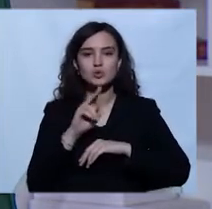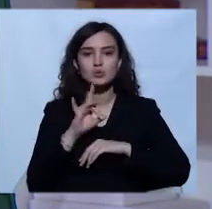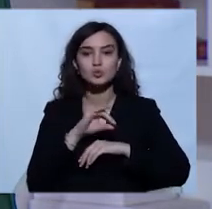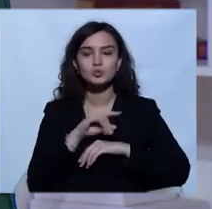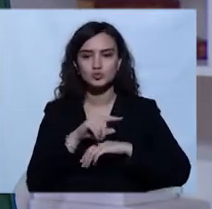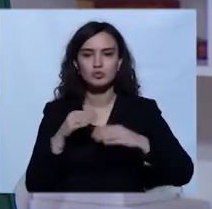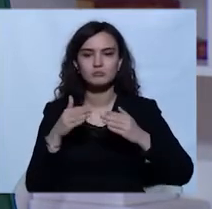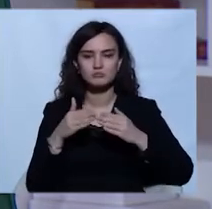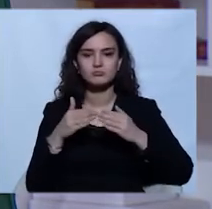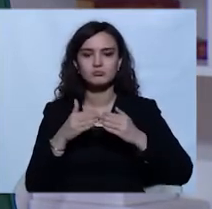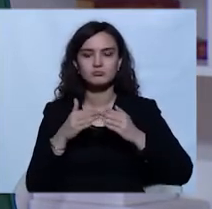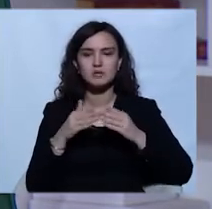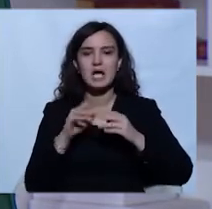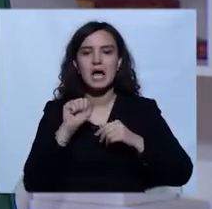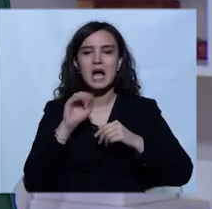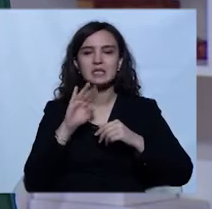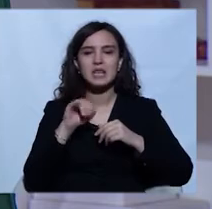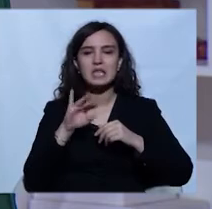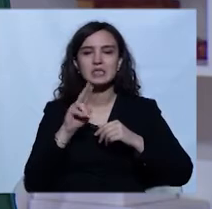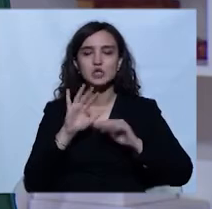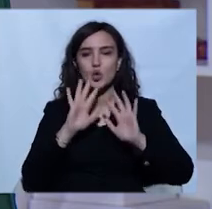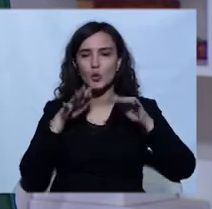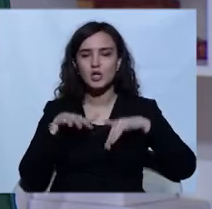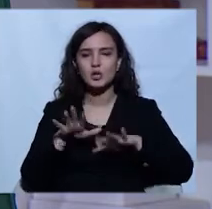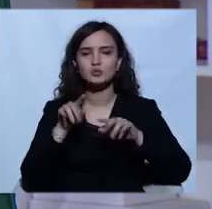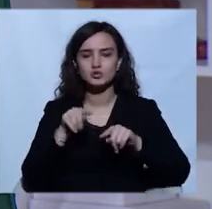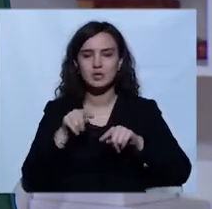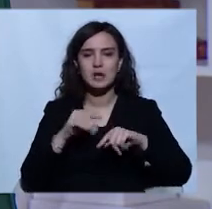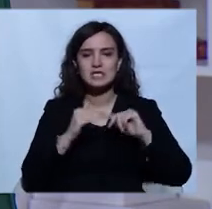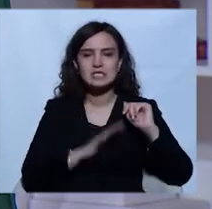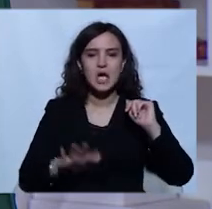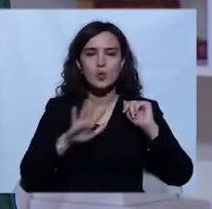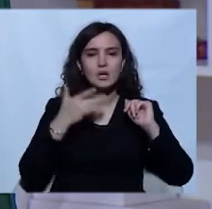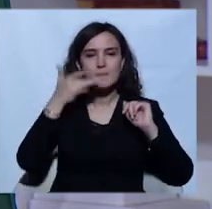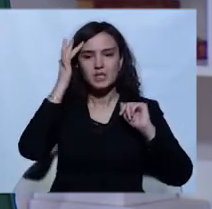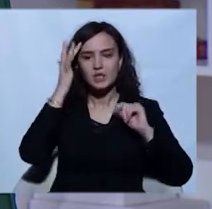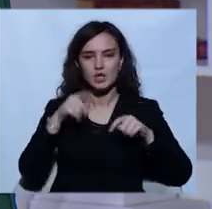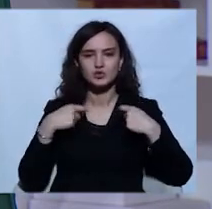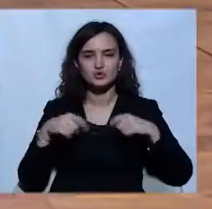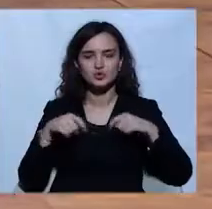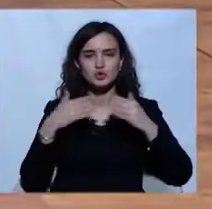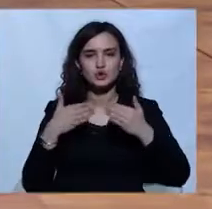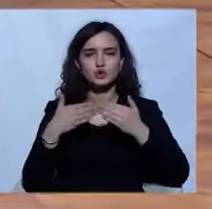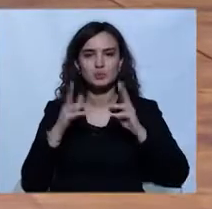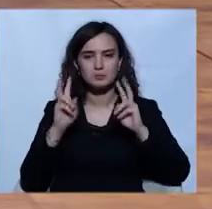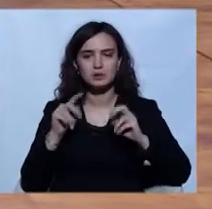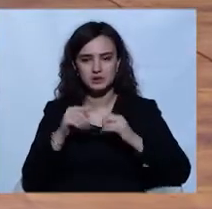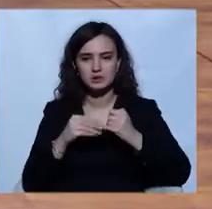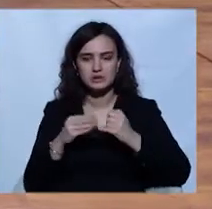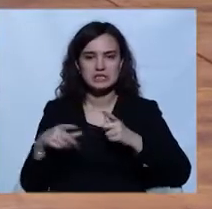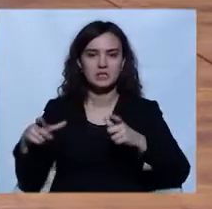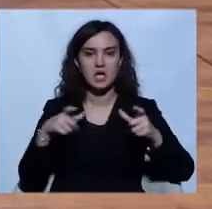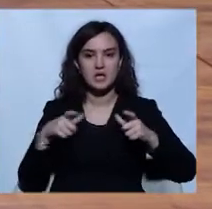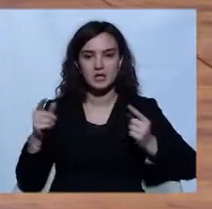sails across the Atlantic Ocean towards South America until he is shipwrecked on the deserted